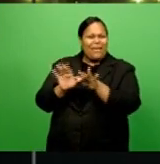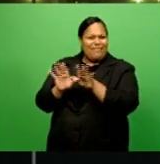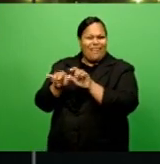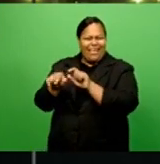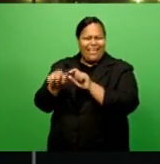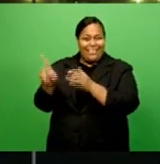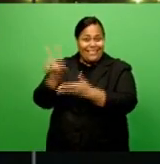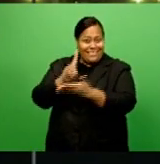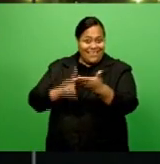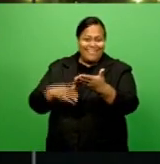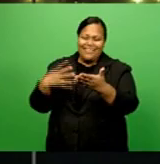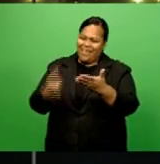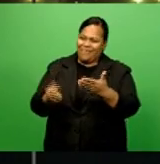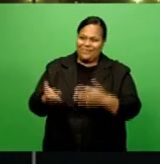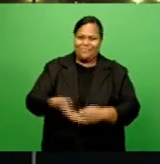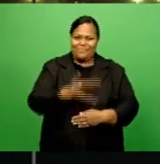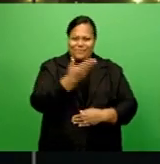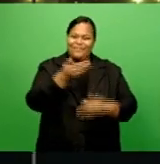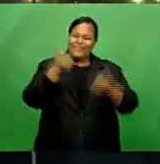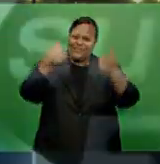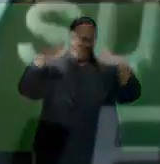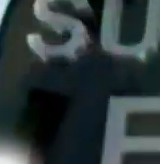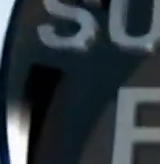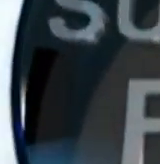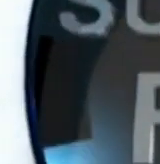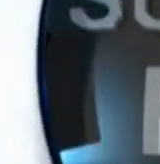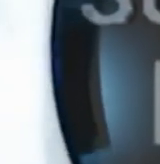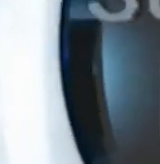Wangarandovu with Matthews' success story.